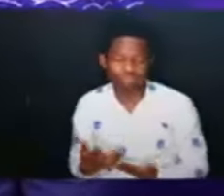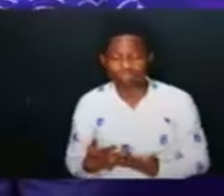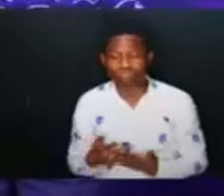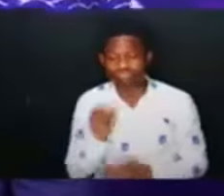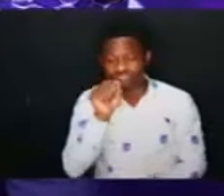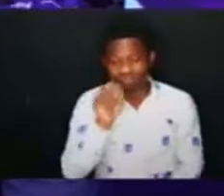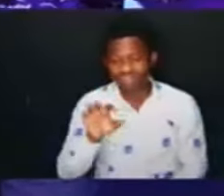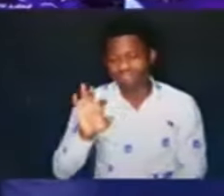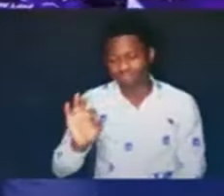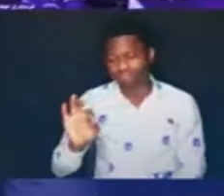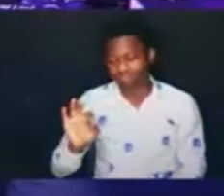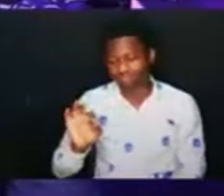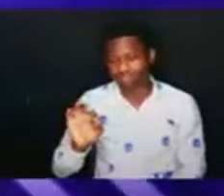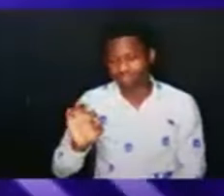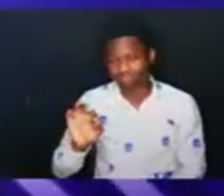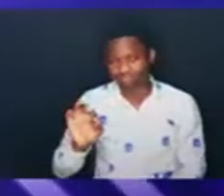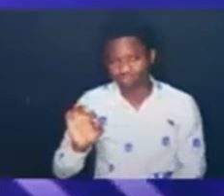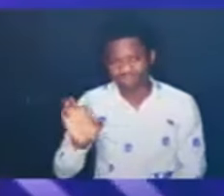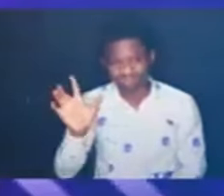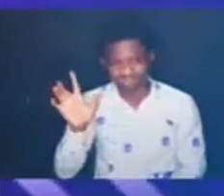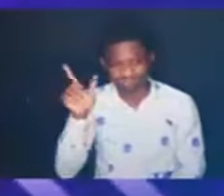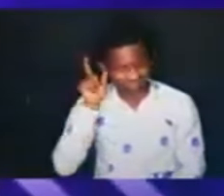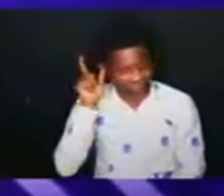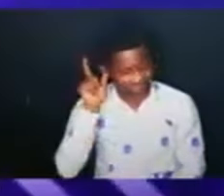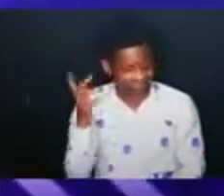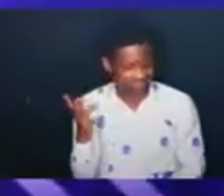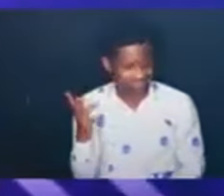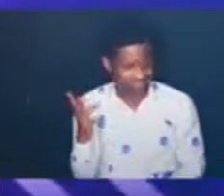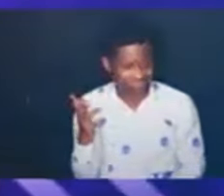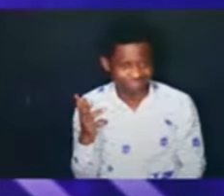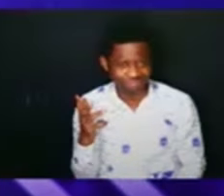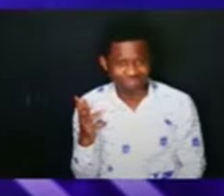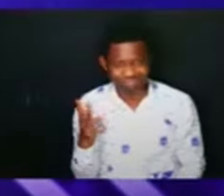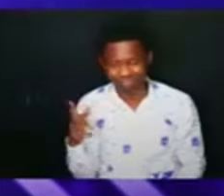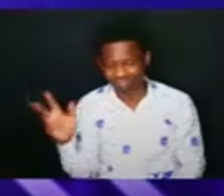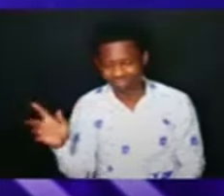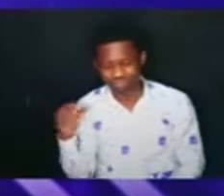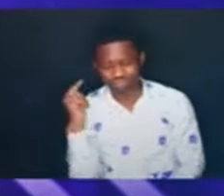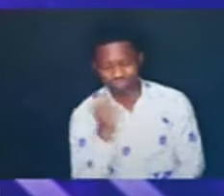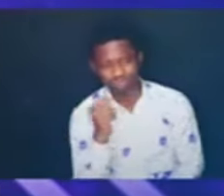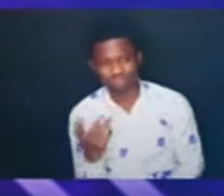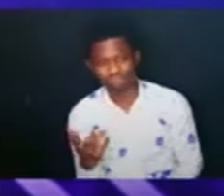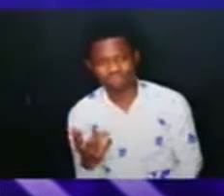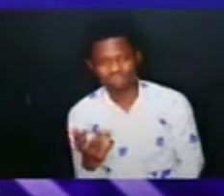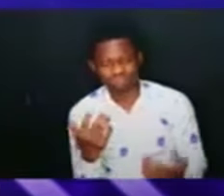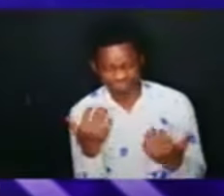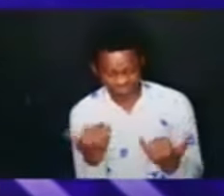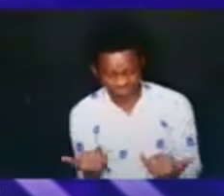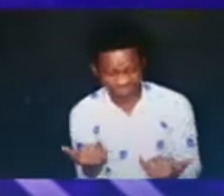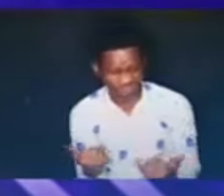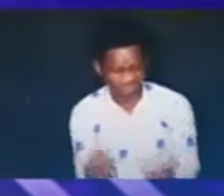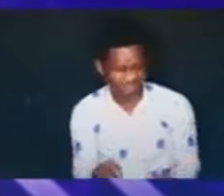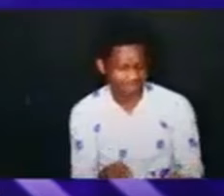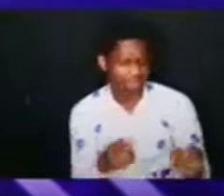verse 9. Amen. Yentem enko inyimun kron. Now listen to brothers Joseph's testimony. Muntie, "Now hurry